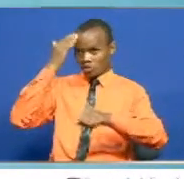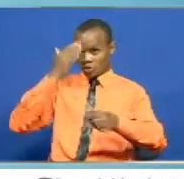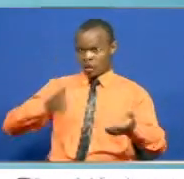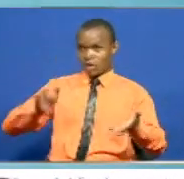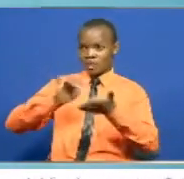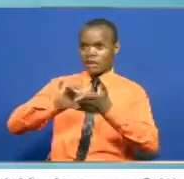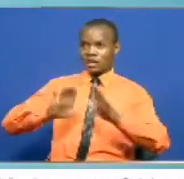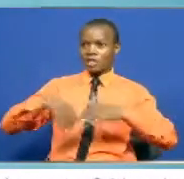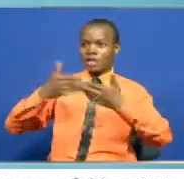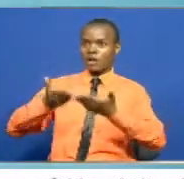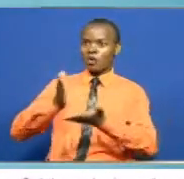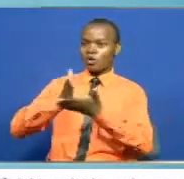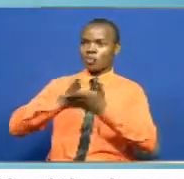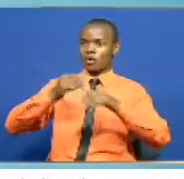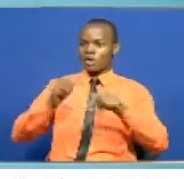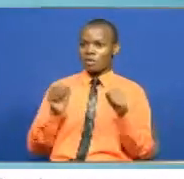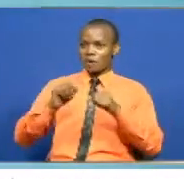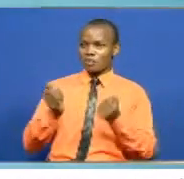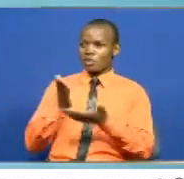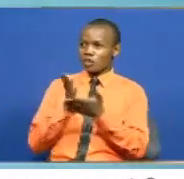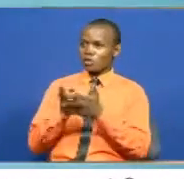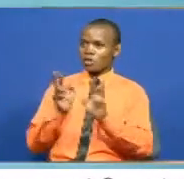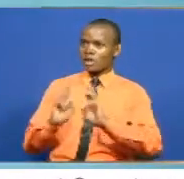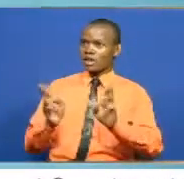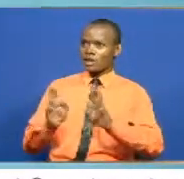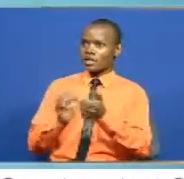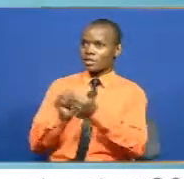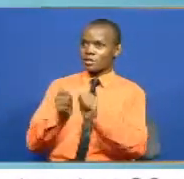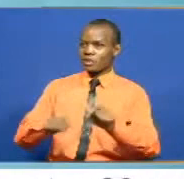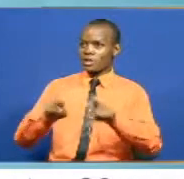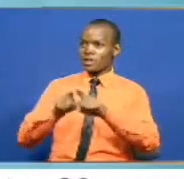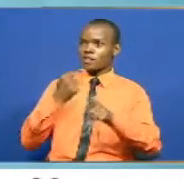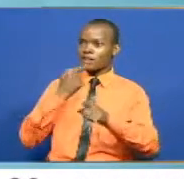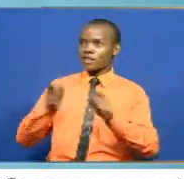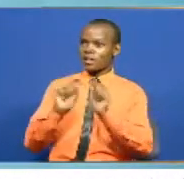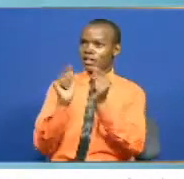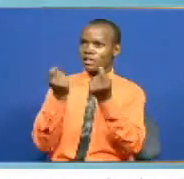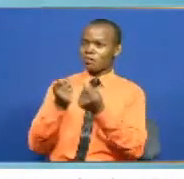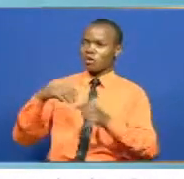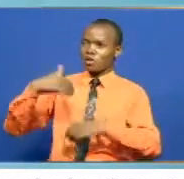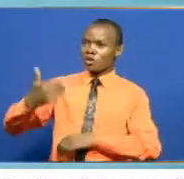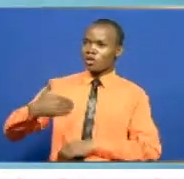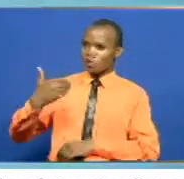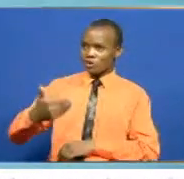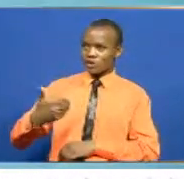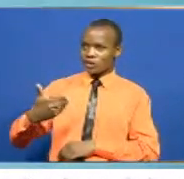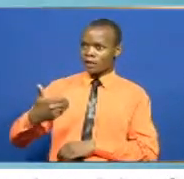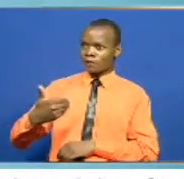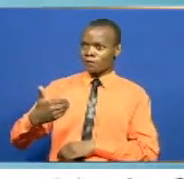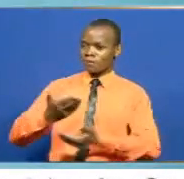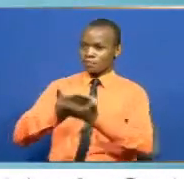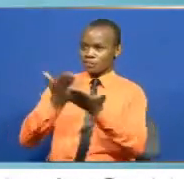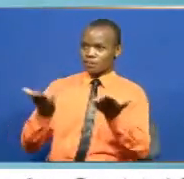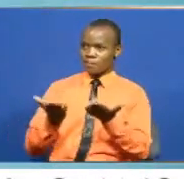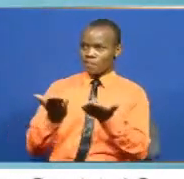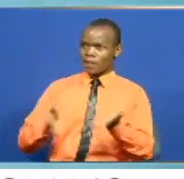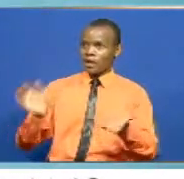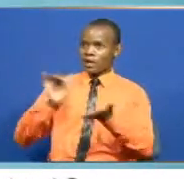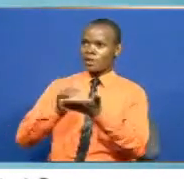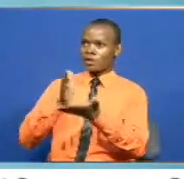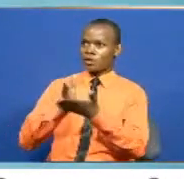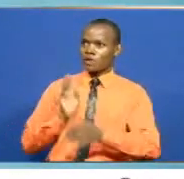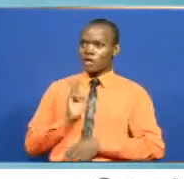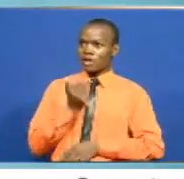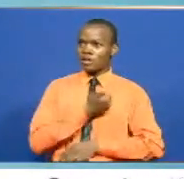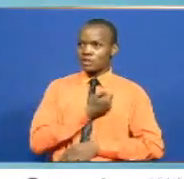up I am to get ready for this. And I tell my teammates every day, everybody, like, this is us, this